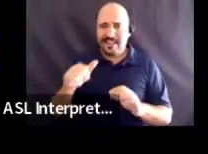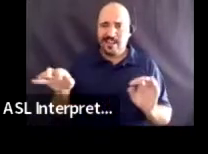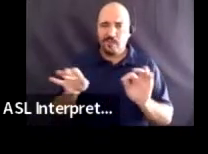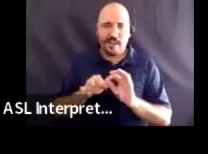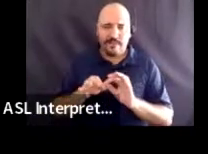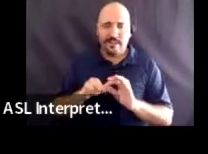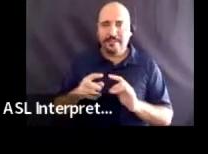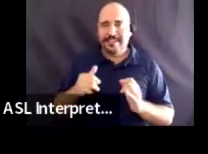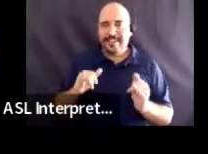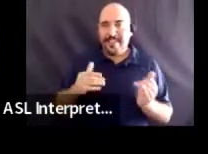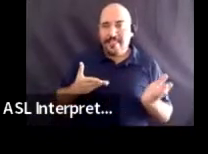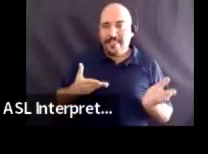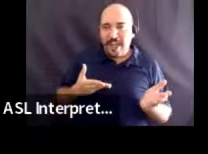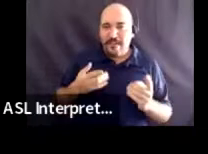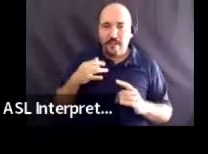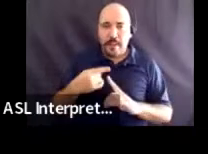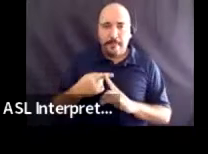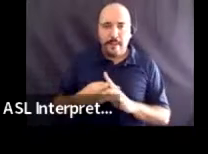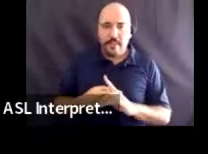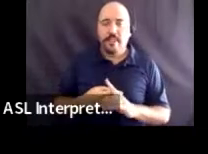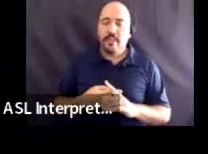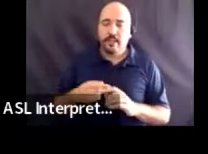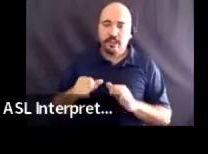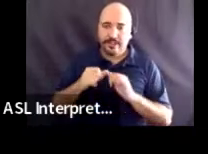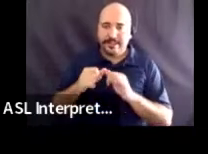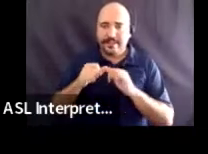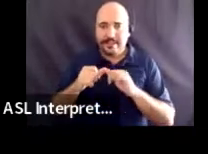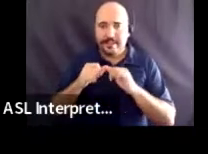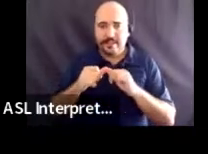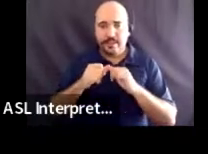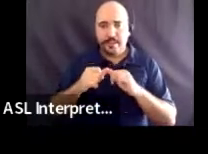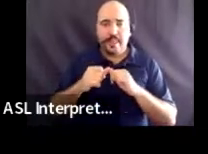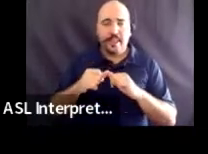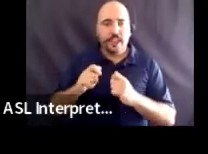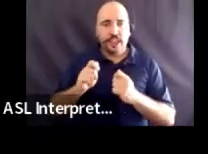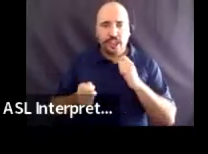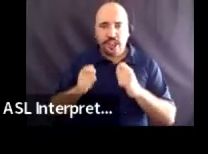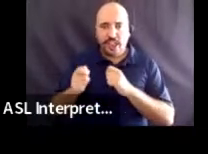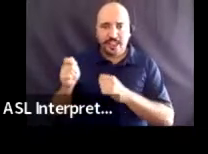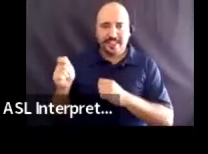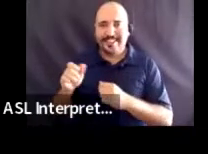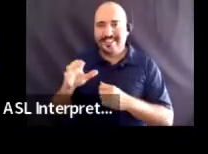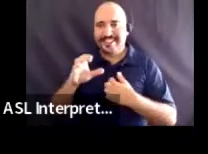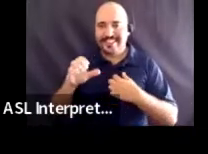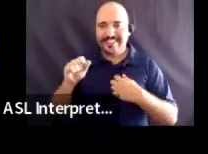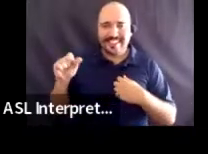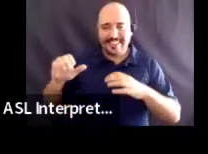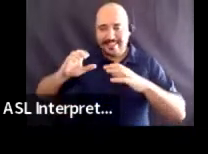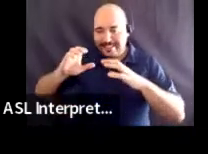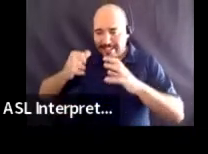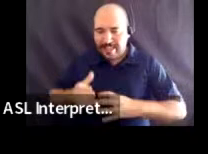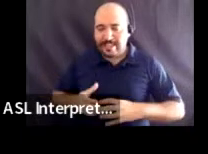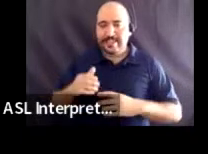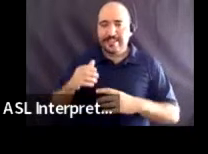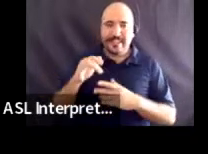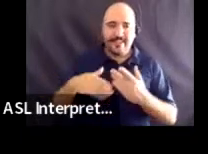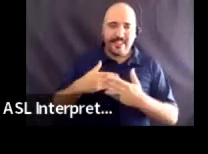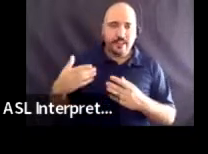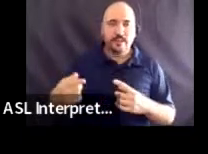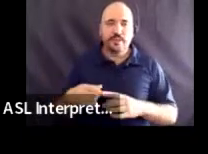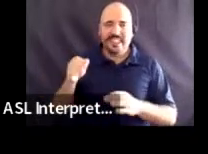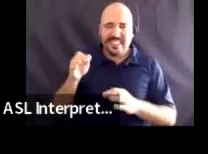but they're still there from the month, right? So you're just continually, changing CSS classes and things like that to